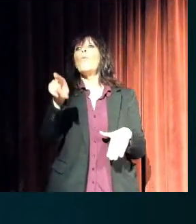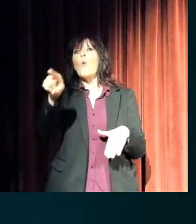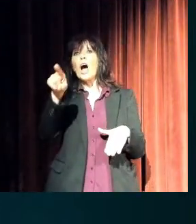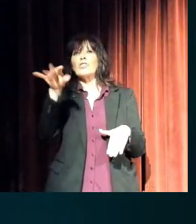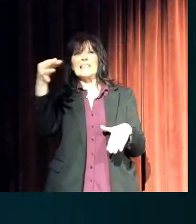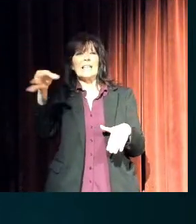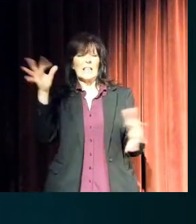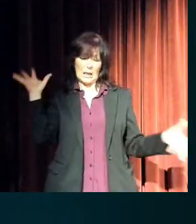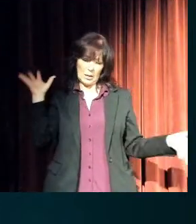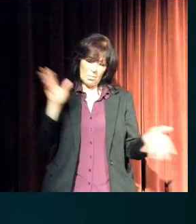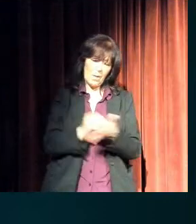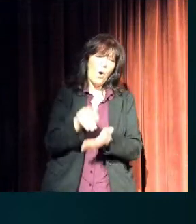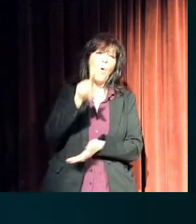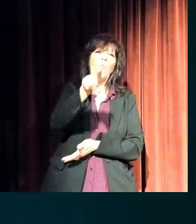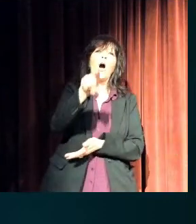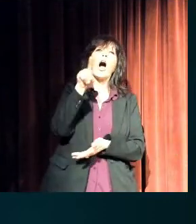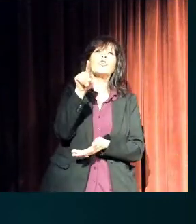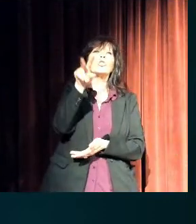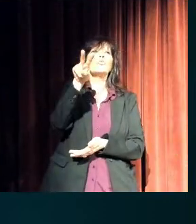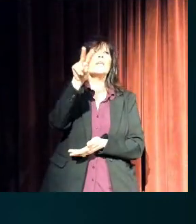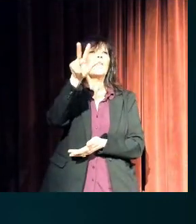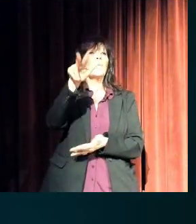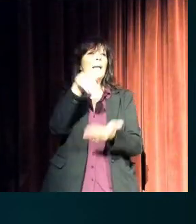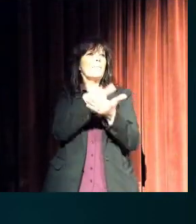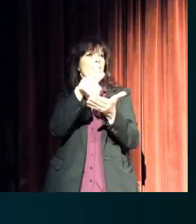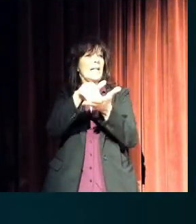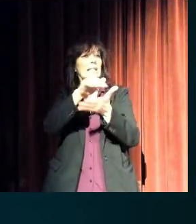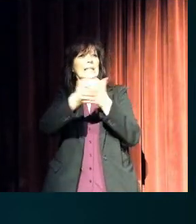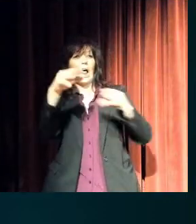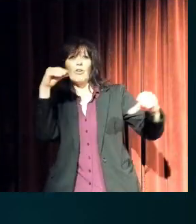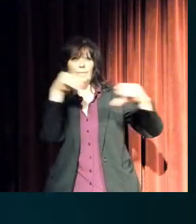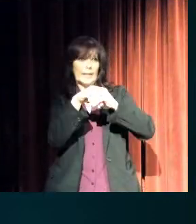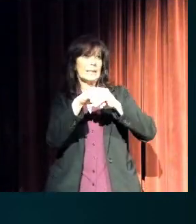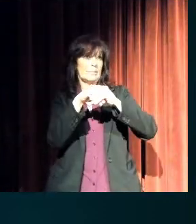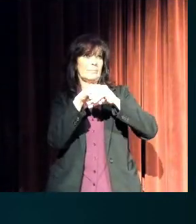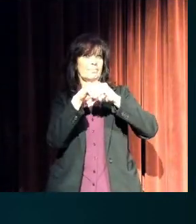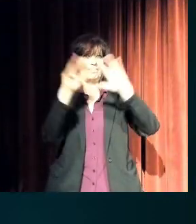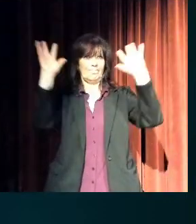others, a combined $123 million investment.